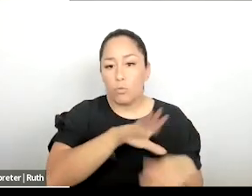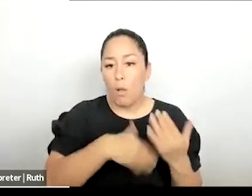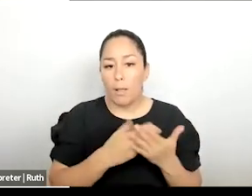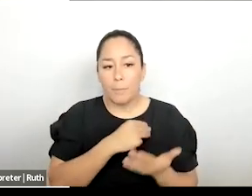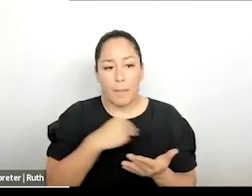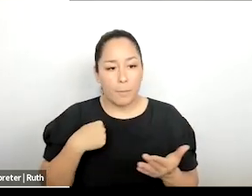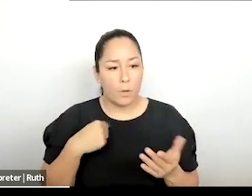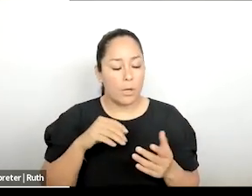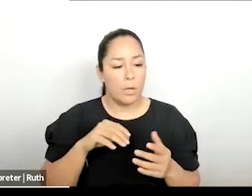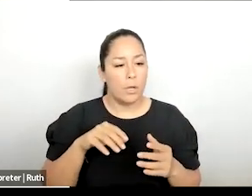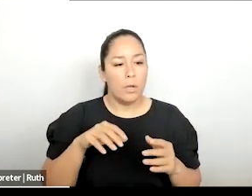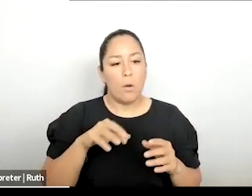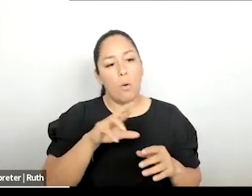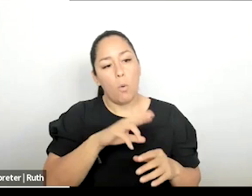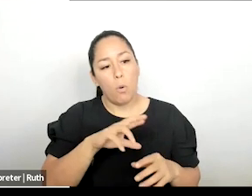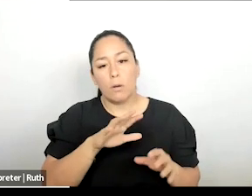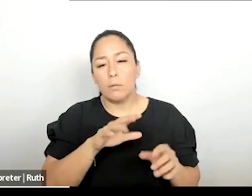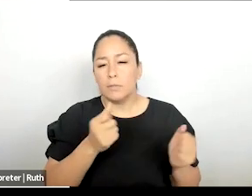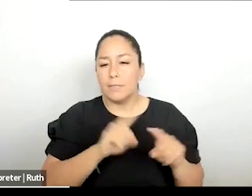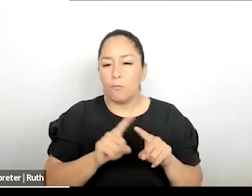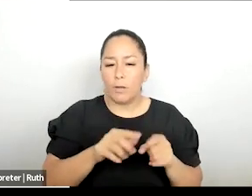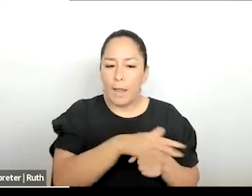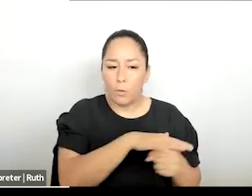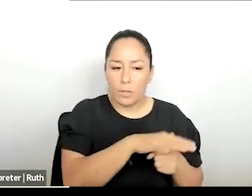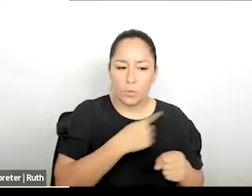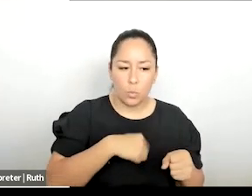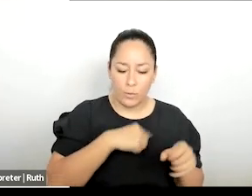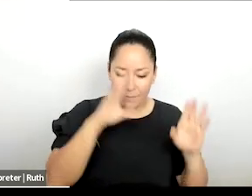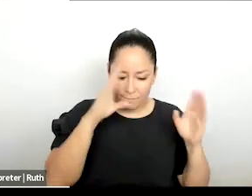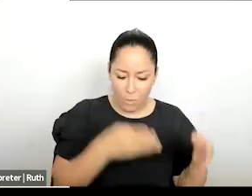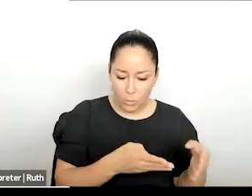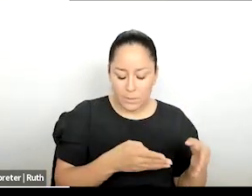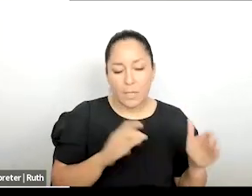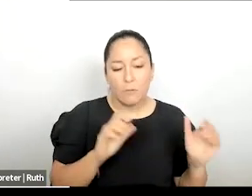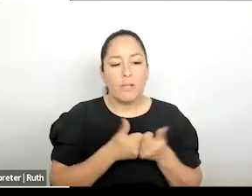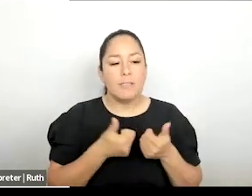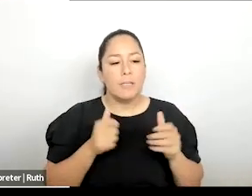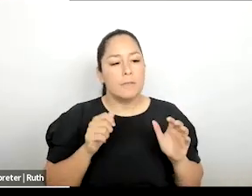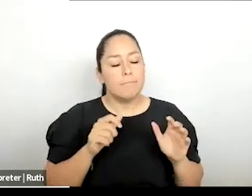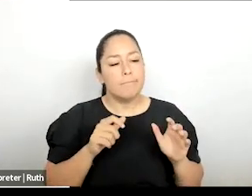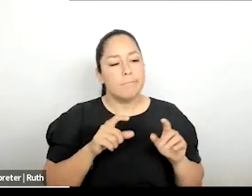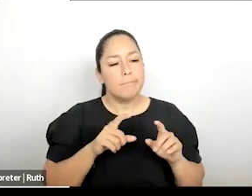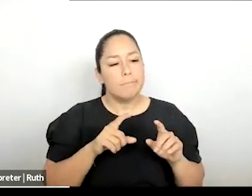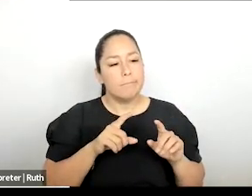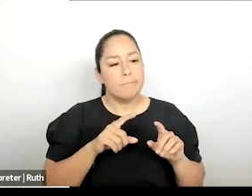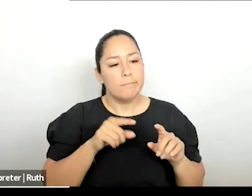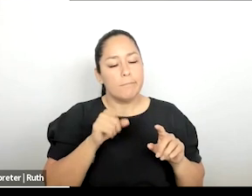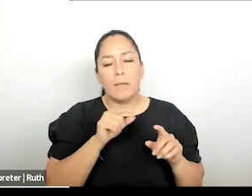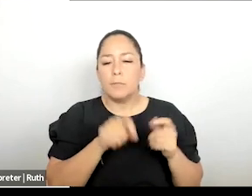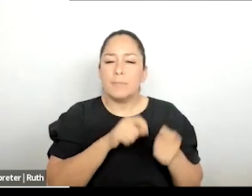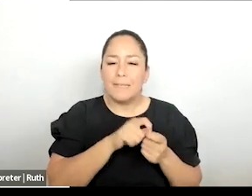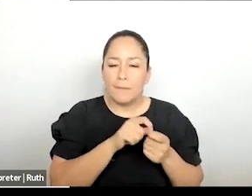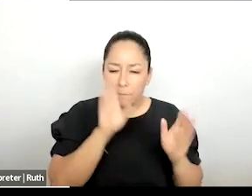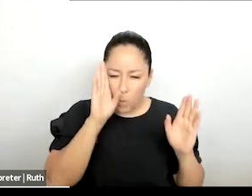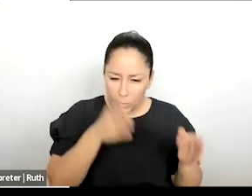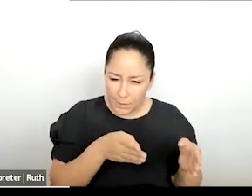many areas, we really kind of specifically focus on addressing challenges of a particular focus so that